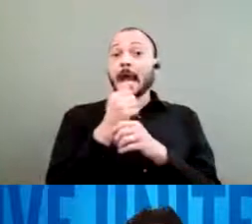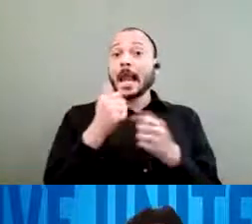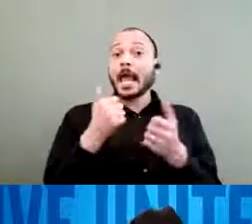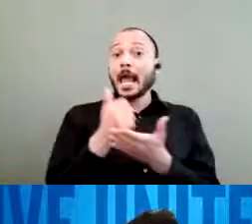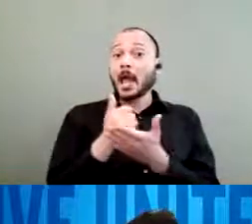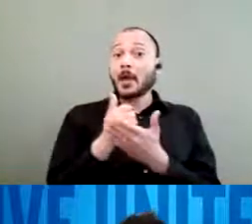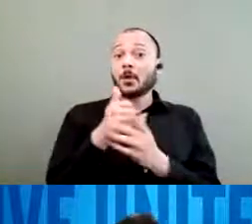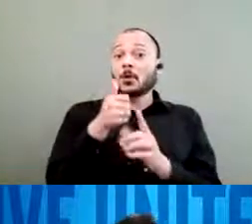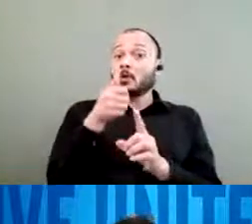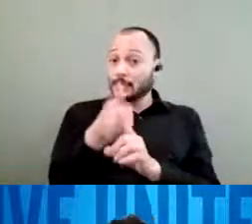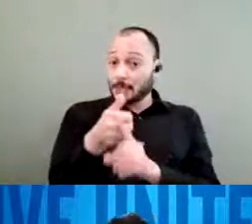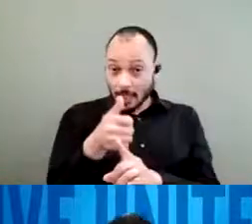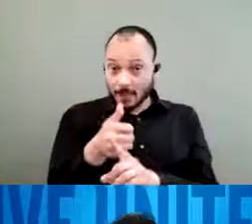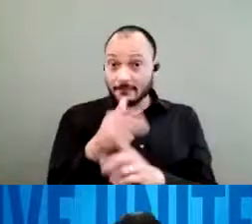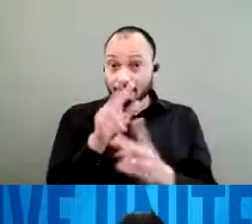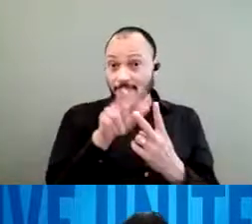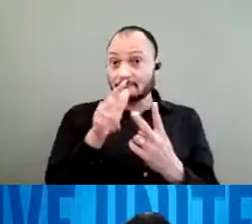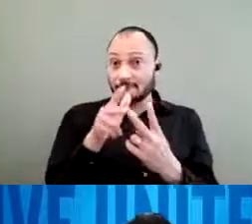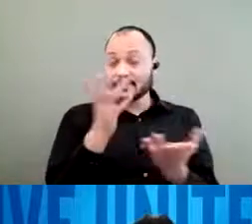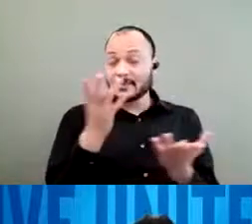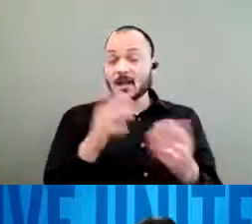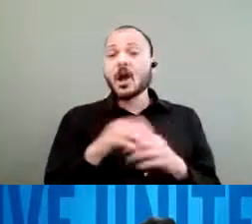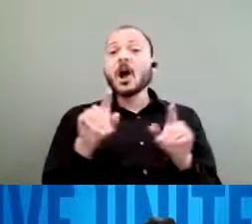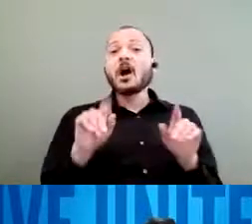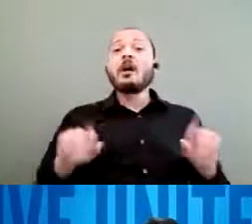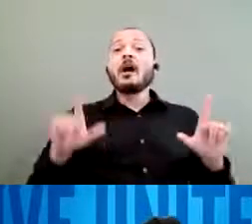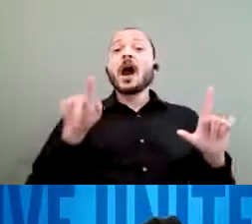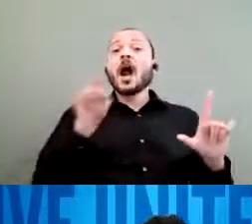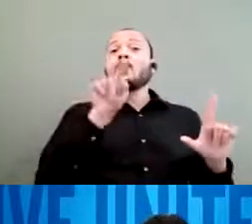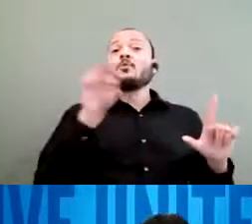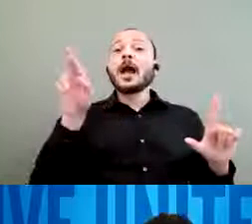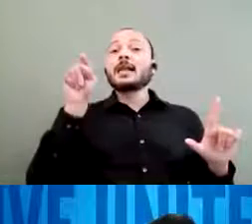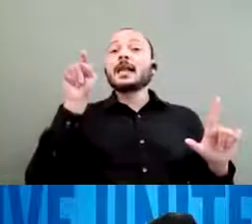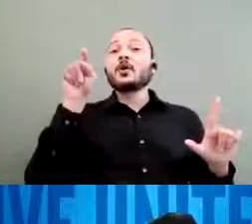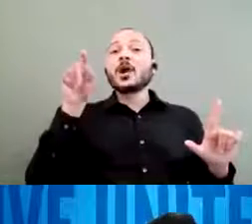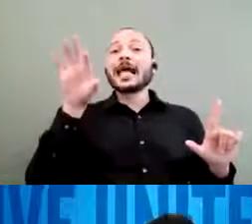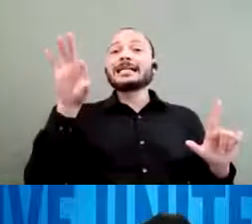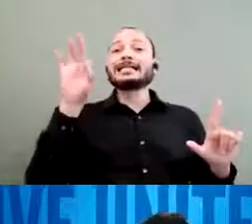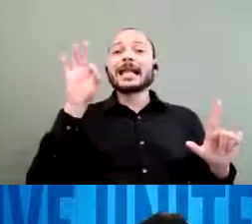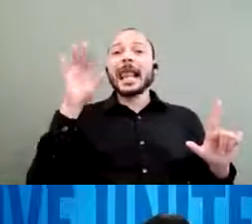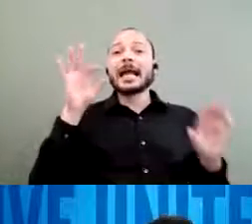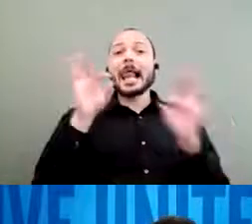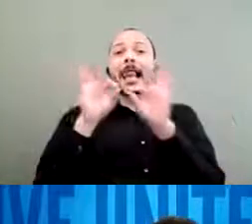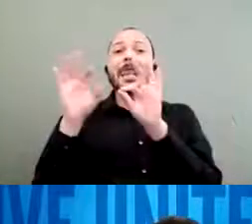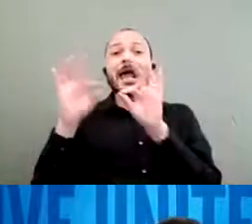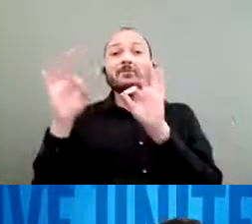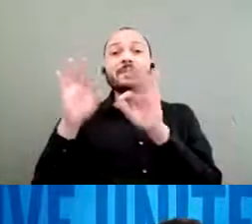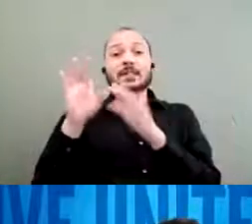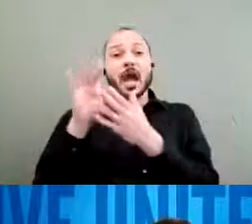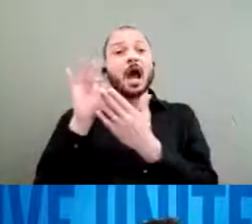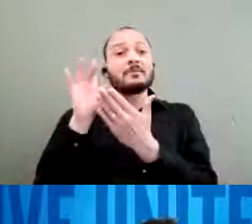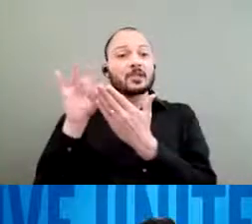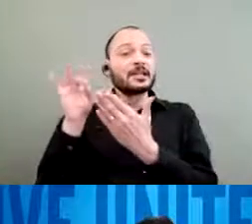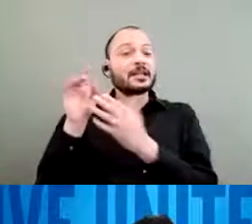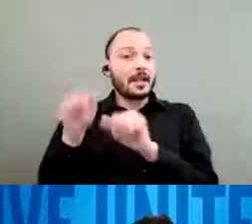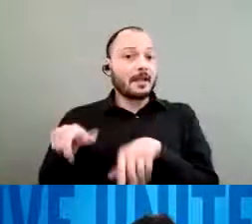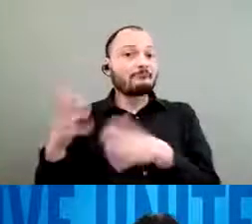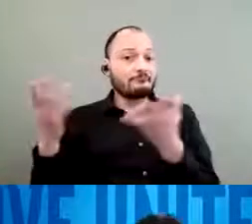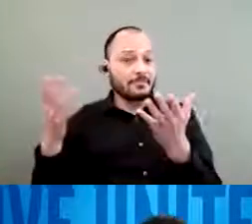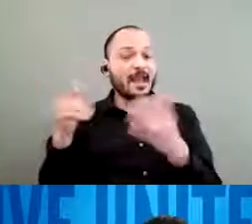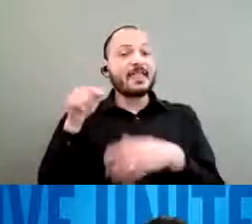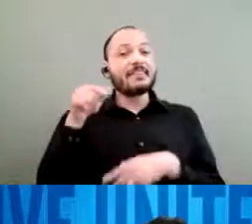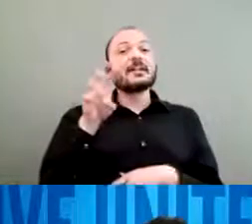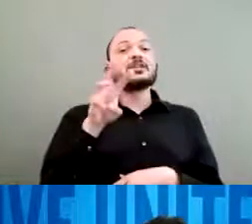own. There's also in the top right hand corner a select language option. This website